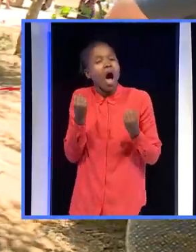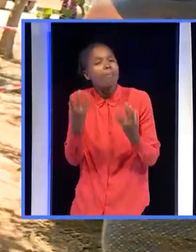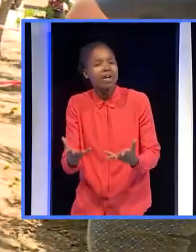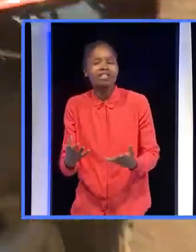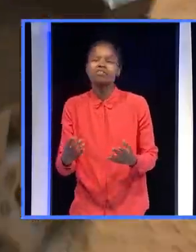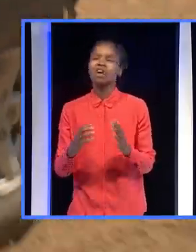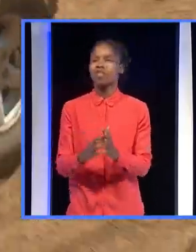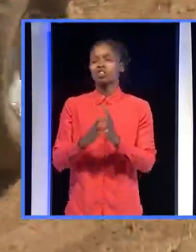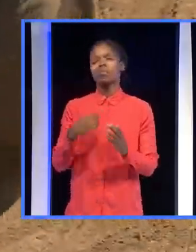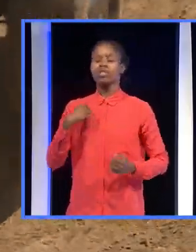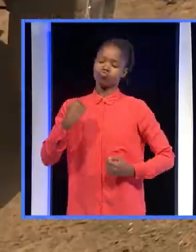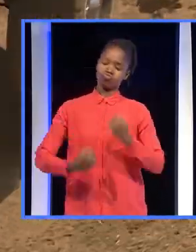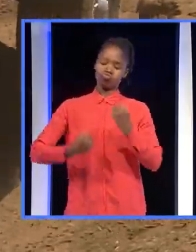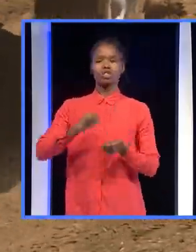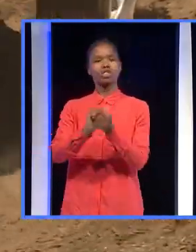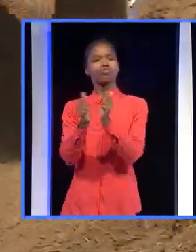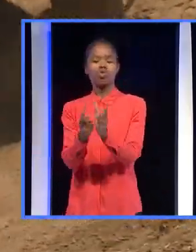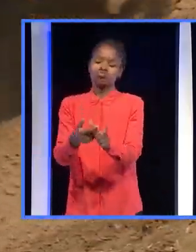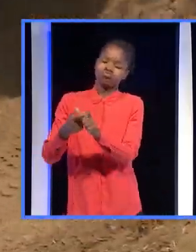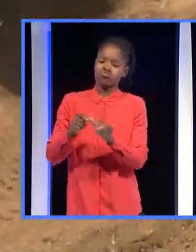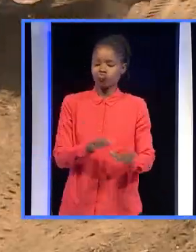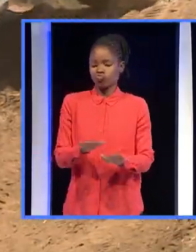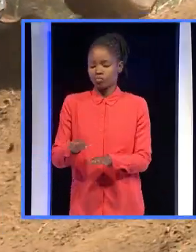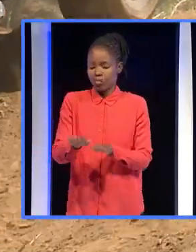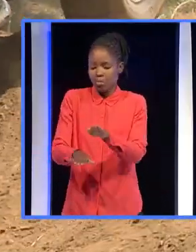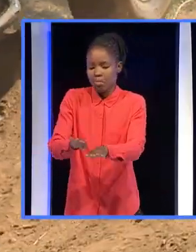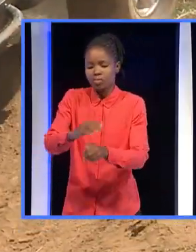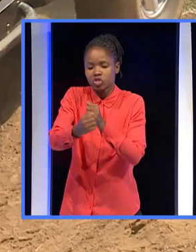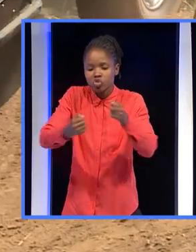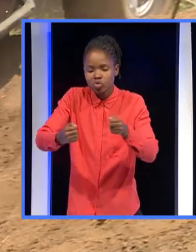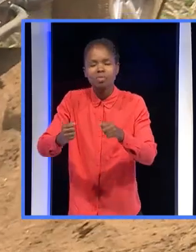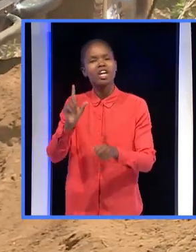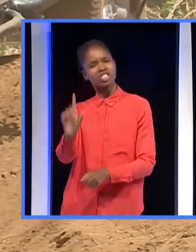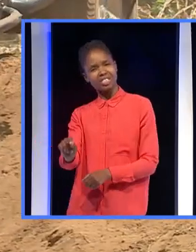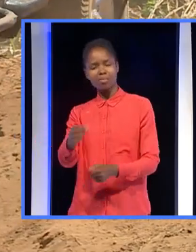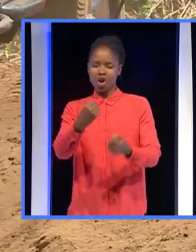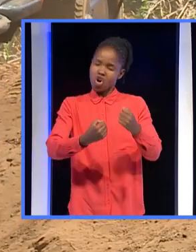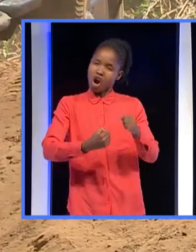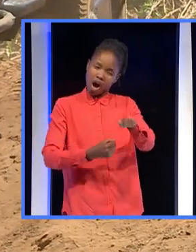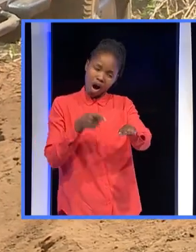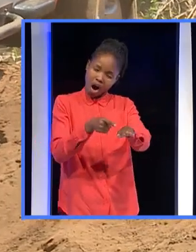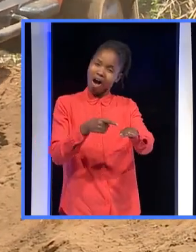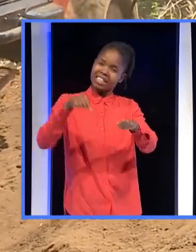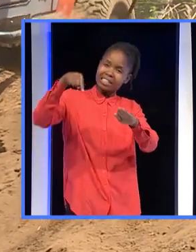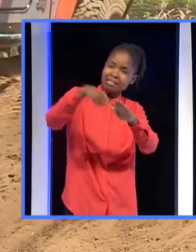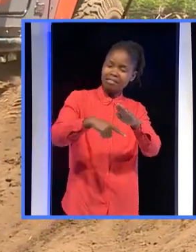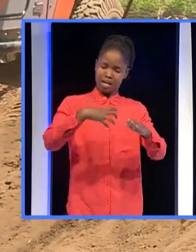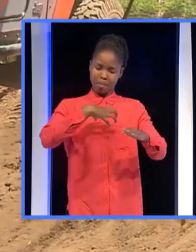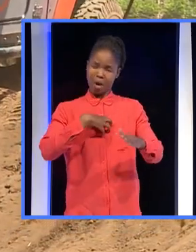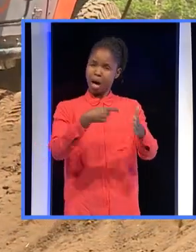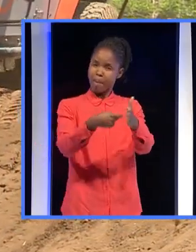running shoes, it's a lot cheaper than buying these shoes, for instance. Well, it comes down to each for their own.